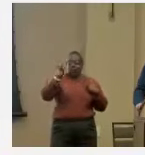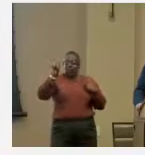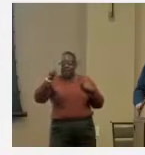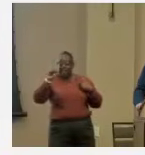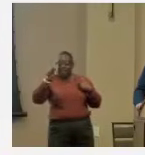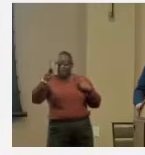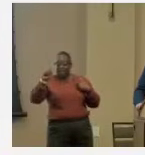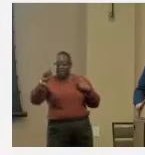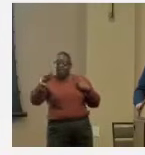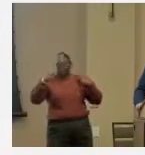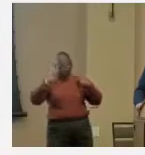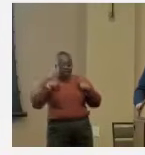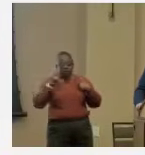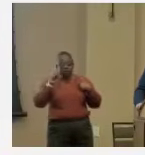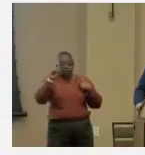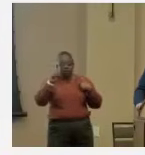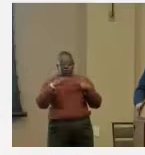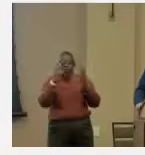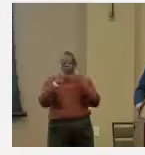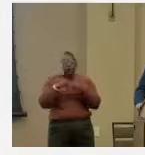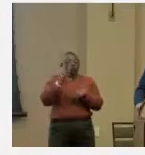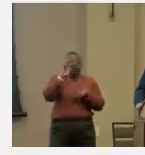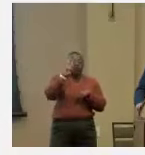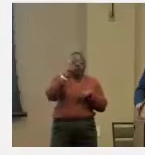have lupus, not 1 to 40 or 1 to 20.